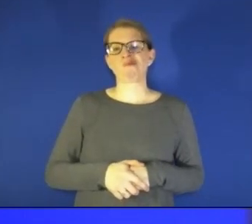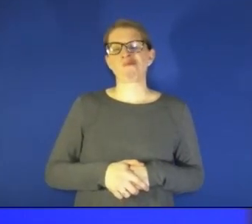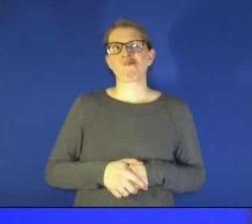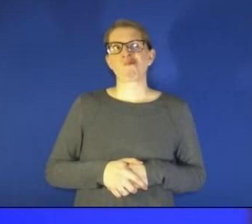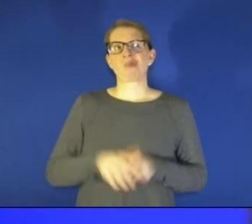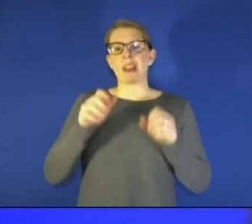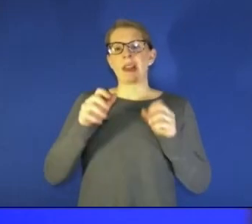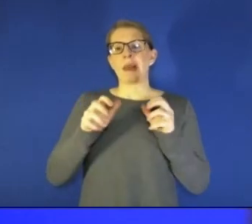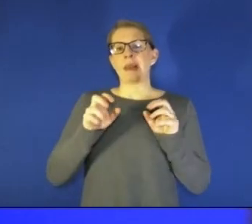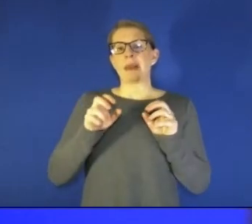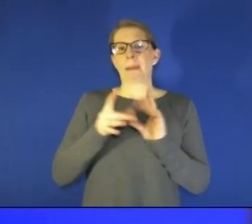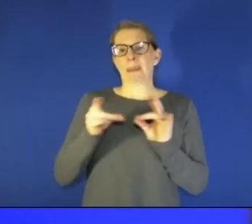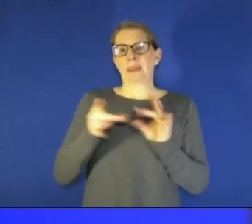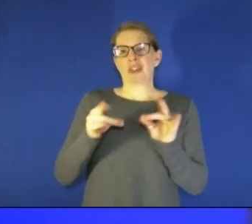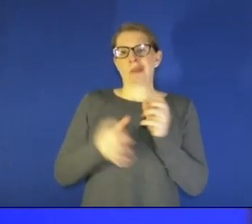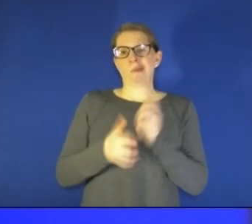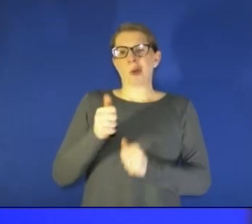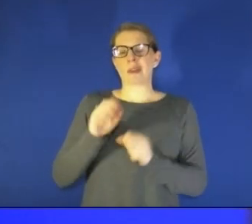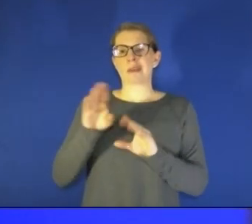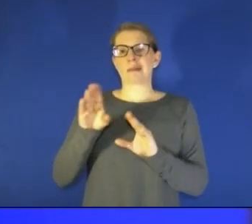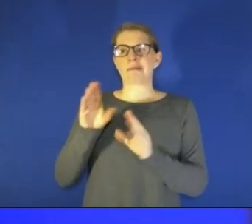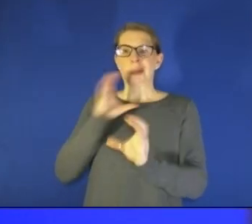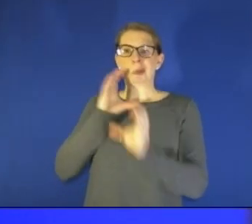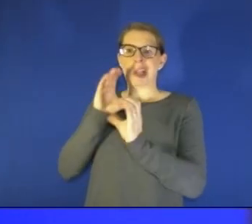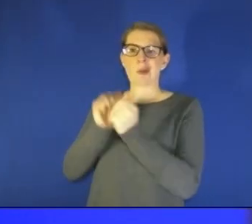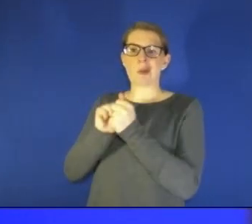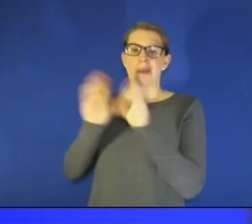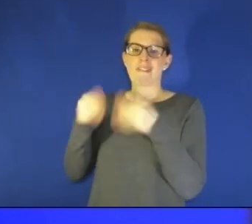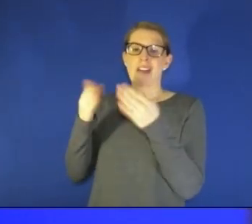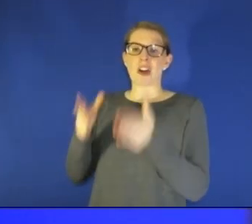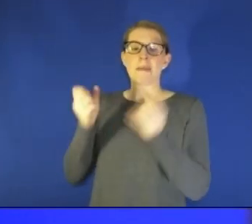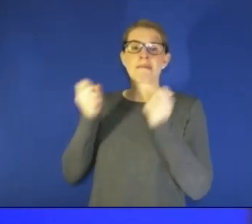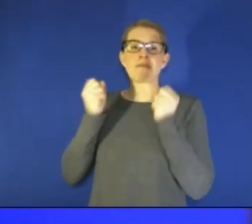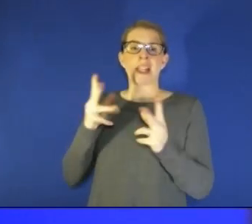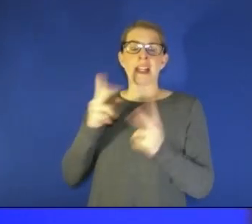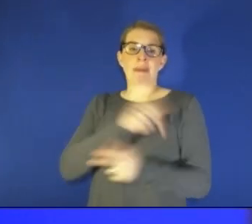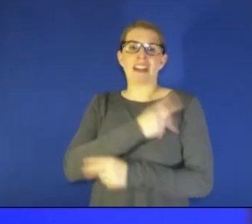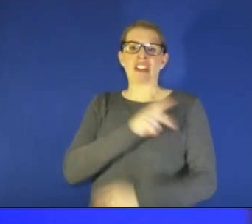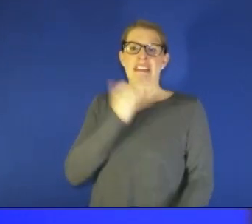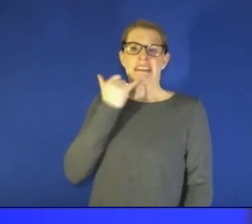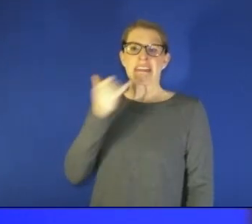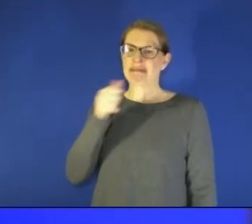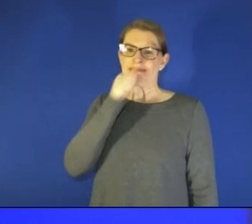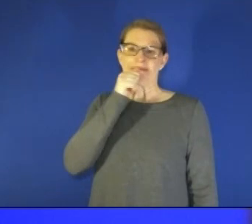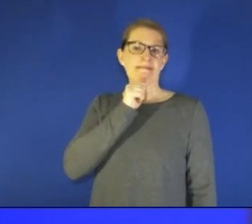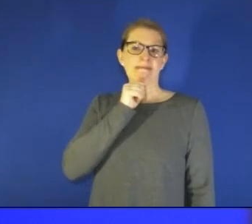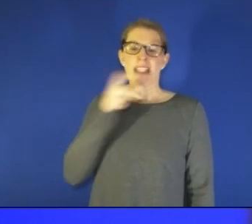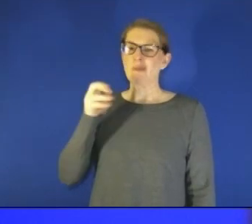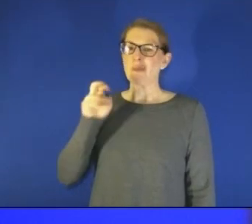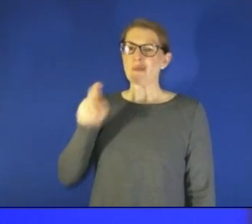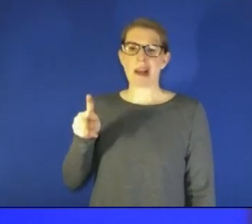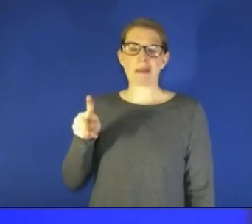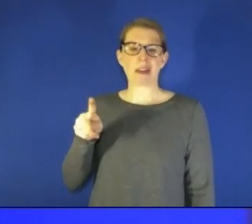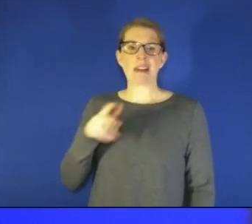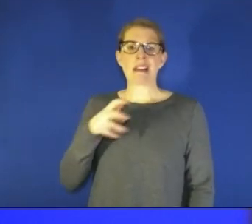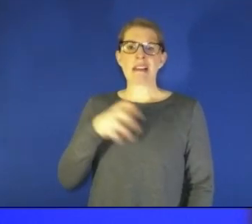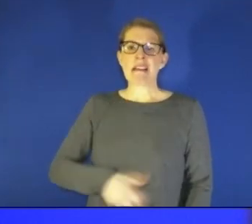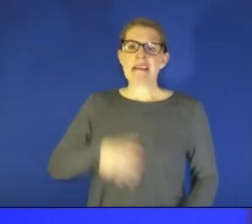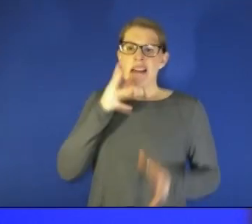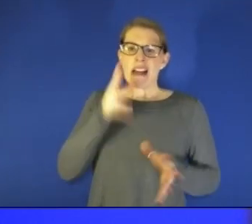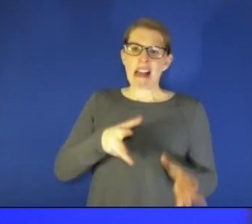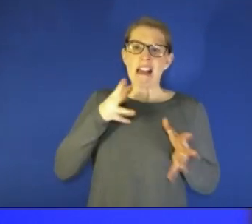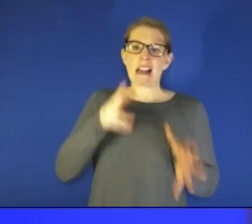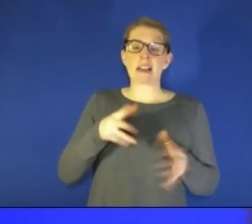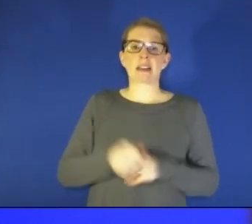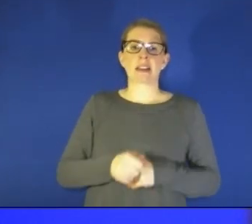just be in communication with your provider. I have many patients who call me and say they're not tolerating the prep, we're having difficulty with nausea and vomiting, and I will prescribe